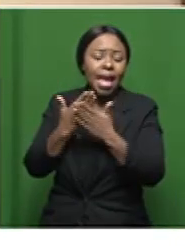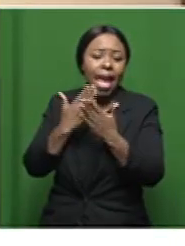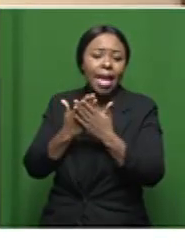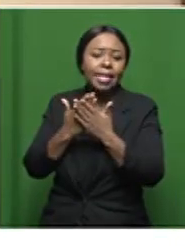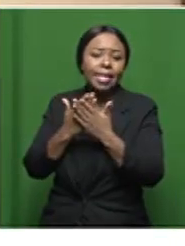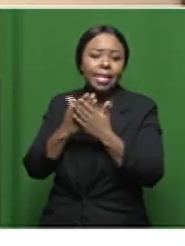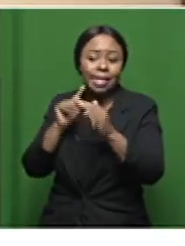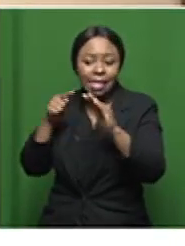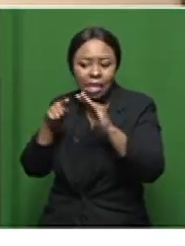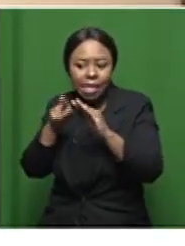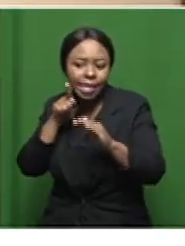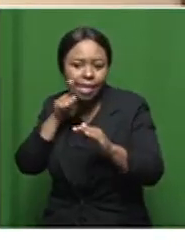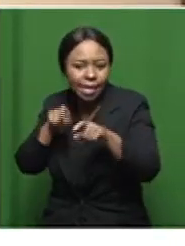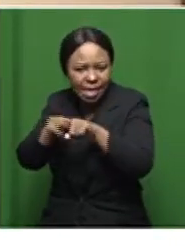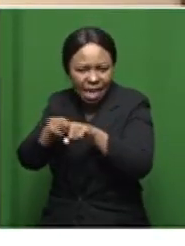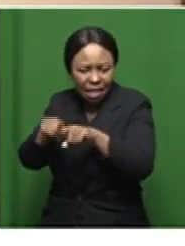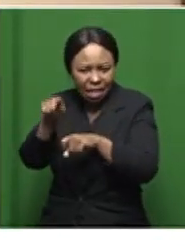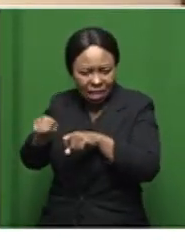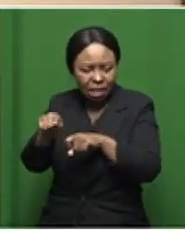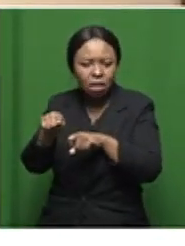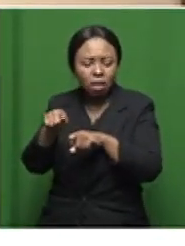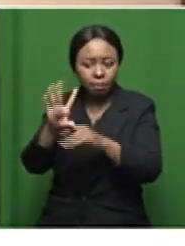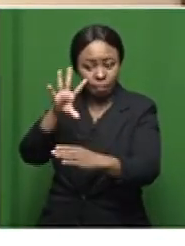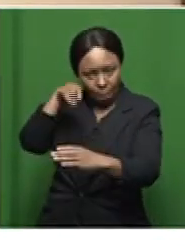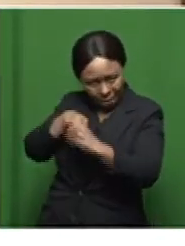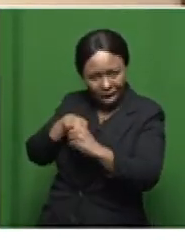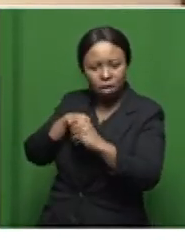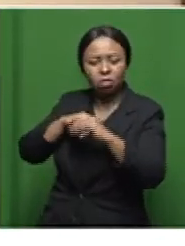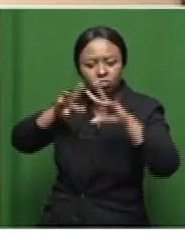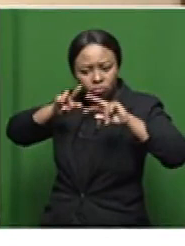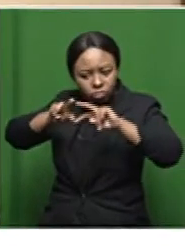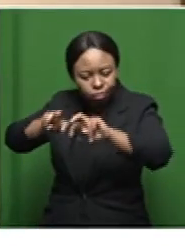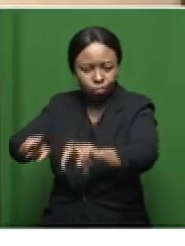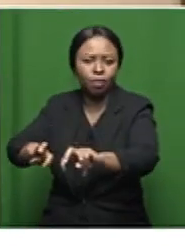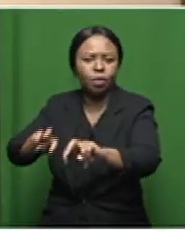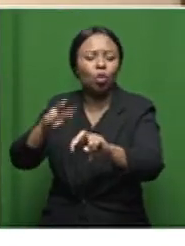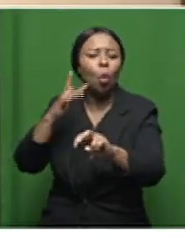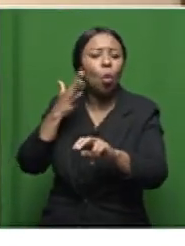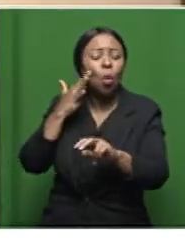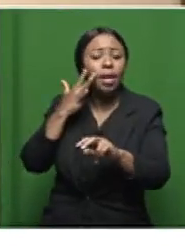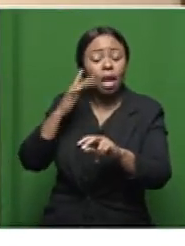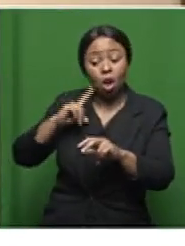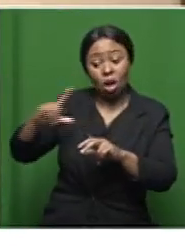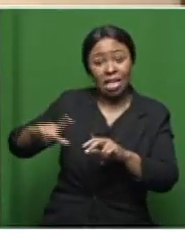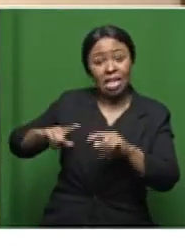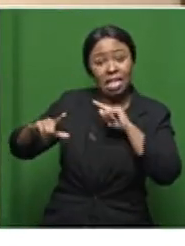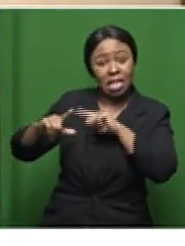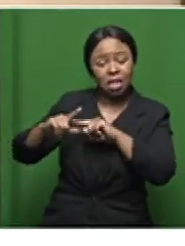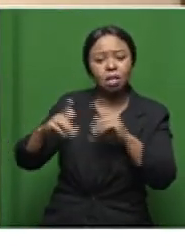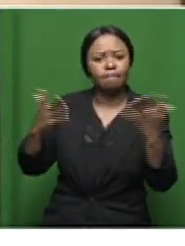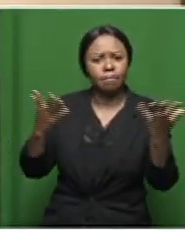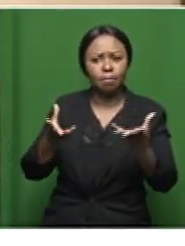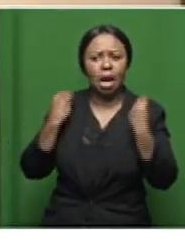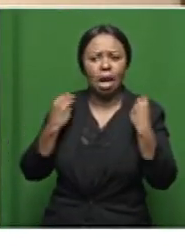HPV DNA as well. Okay. So that has been included as part of the screening. So when a lady finds out that they've